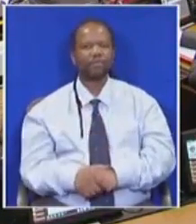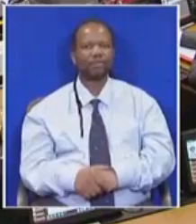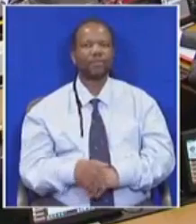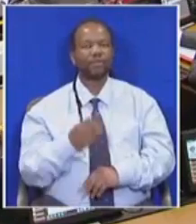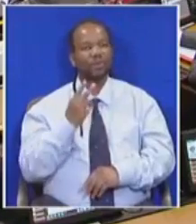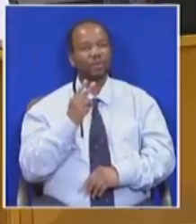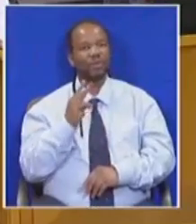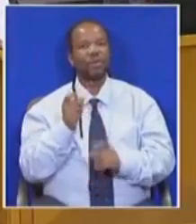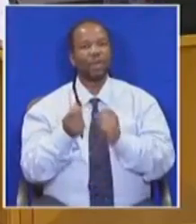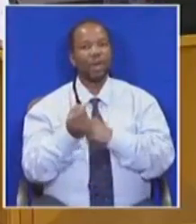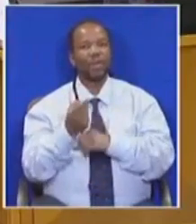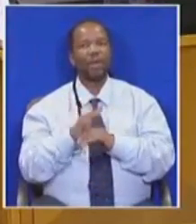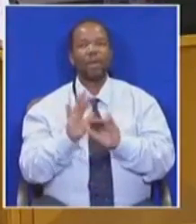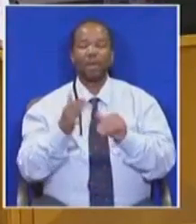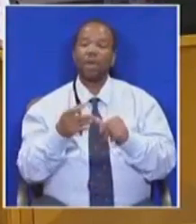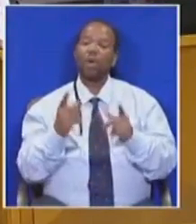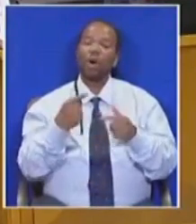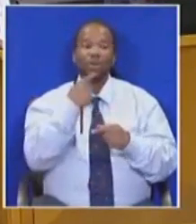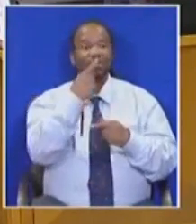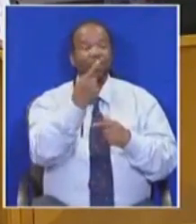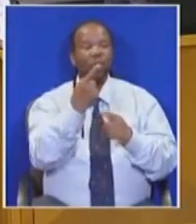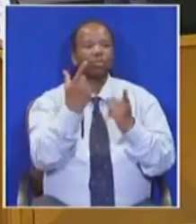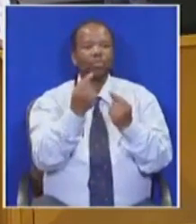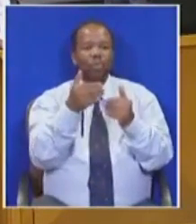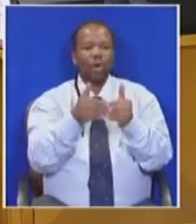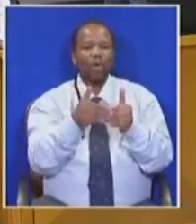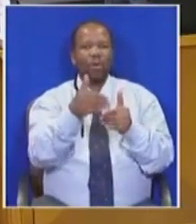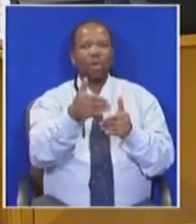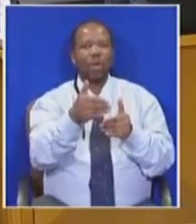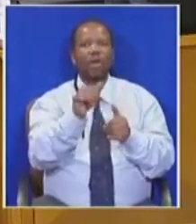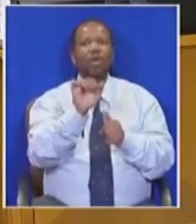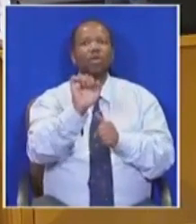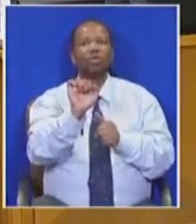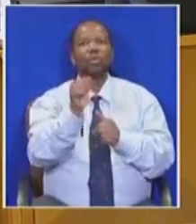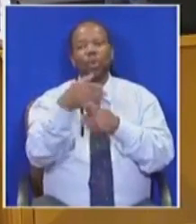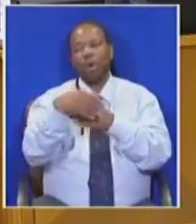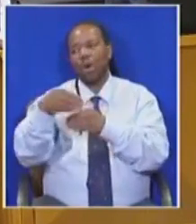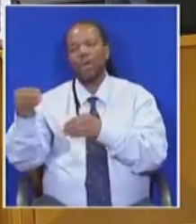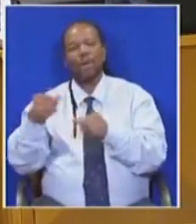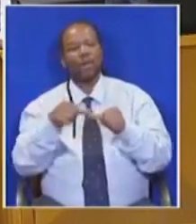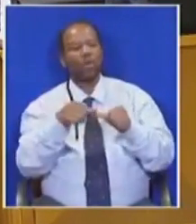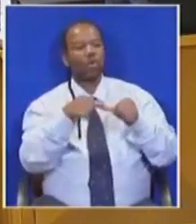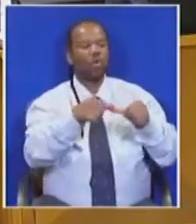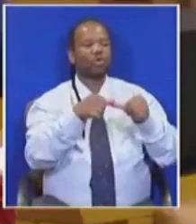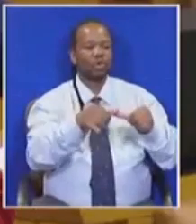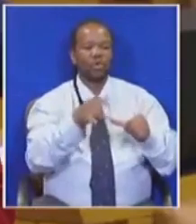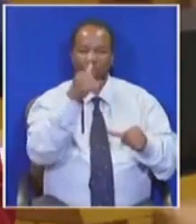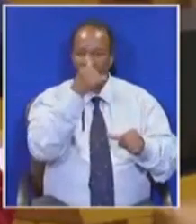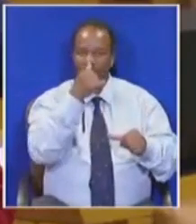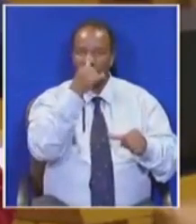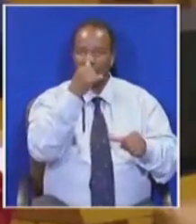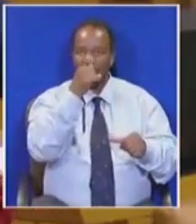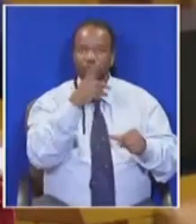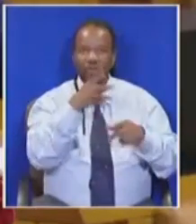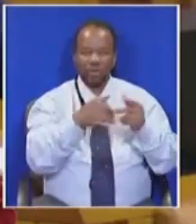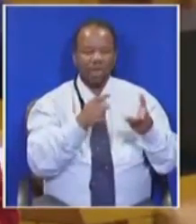to happen. We're giving a way forward now. We're going to leave you to continue with your corruption and listening to a corrupt person. We're not